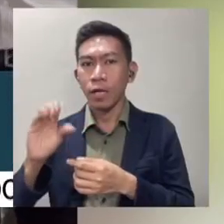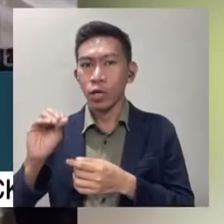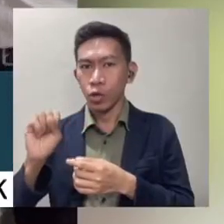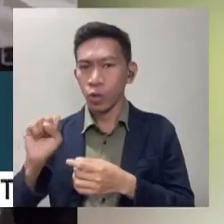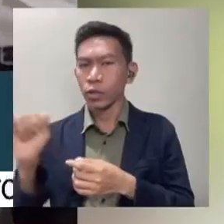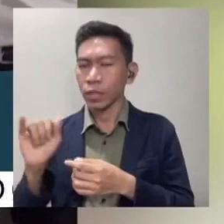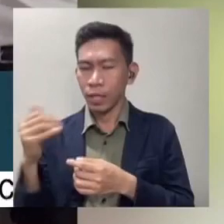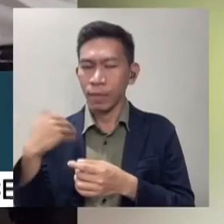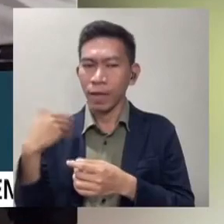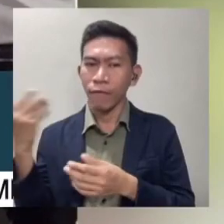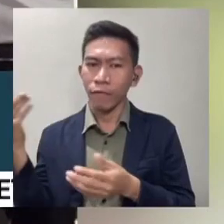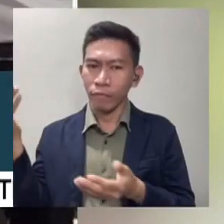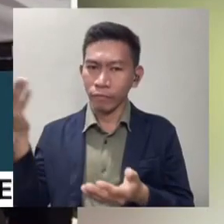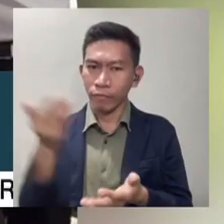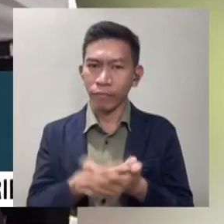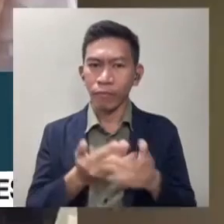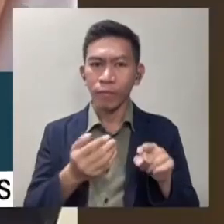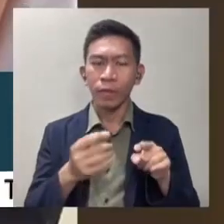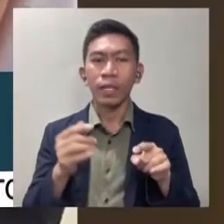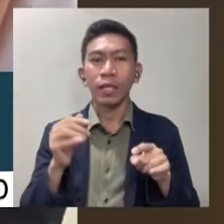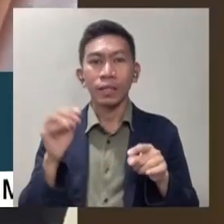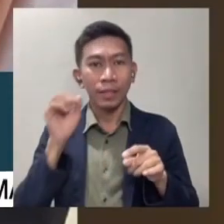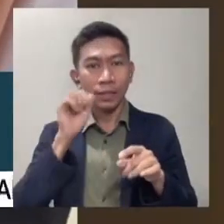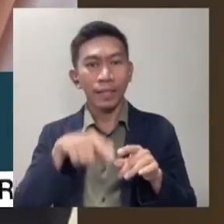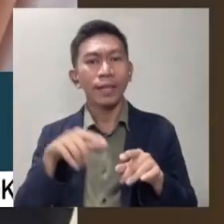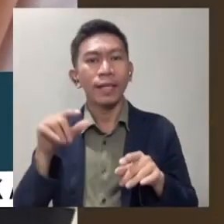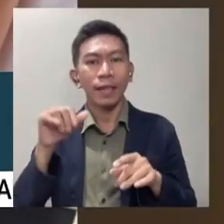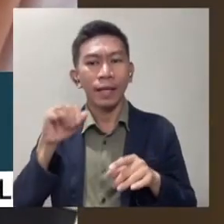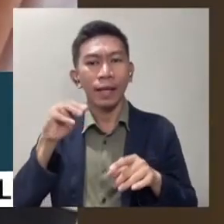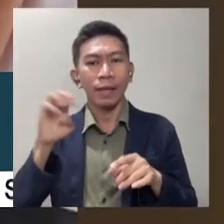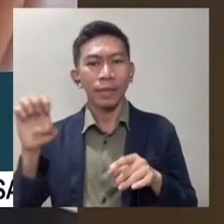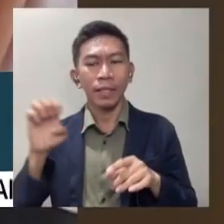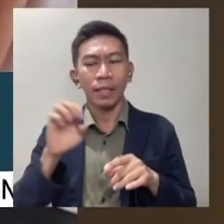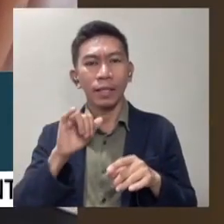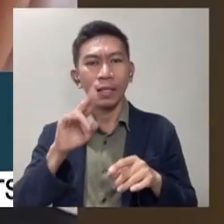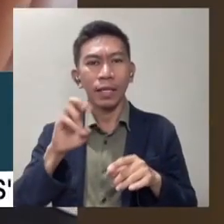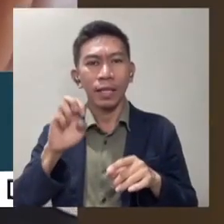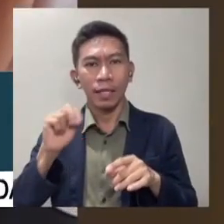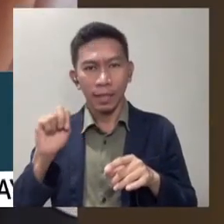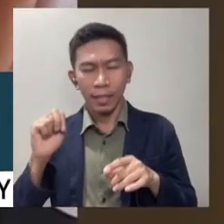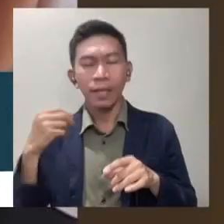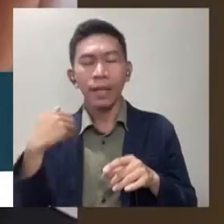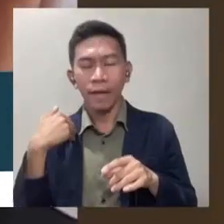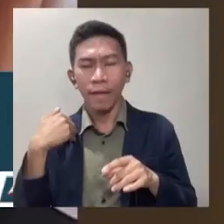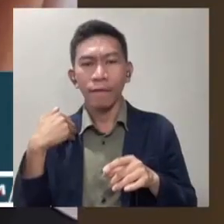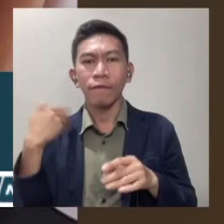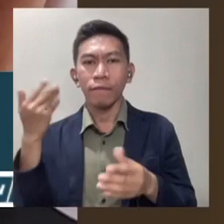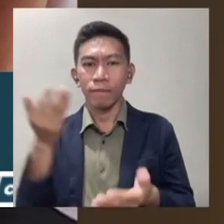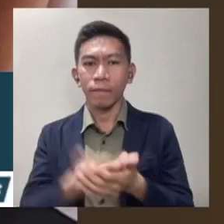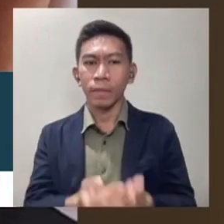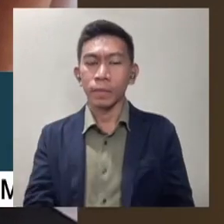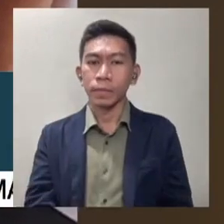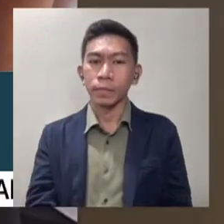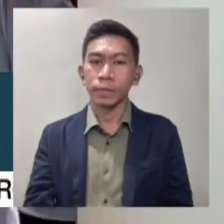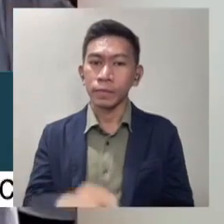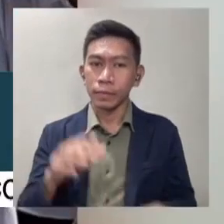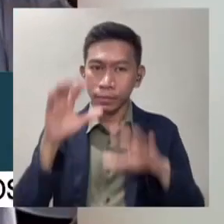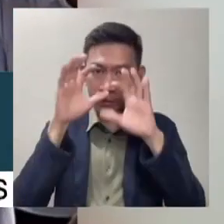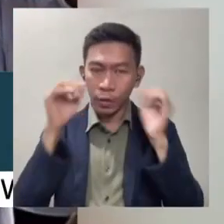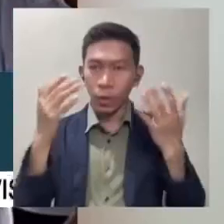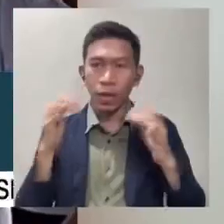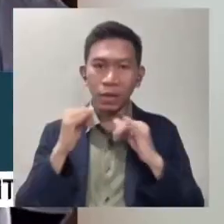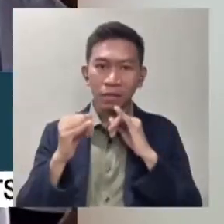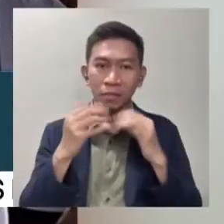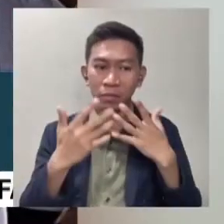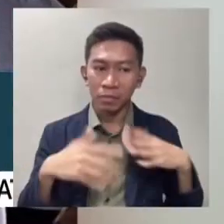there, particularly Senator Aimee Marcos and Irene Marcos Araneta. The president did not grant interviews after the mass at the